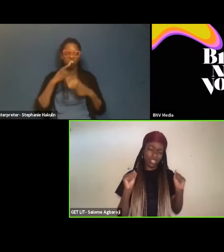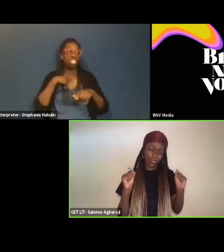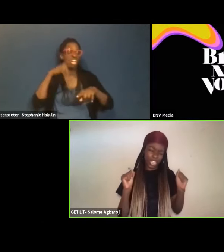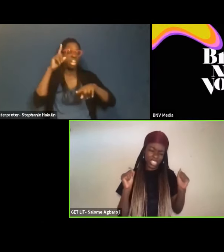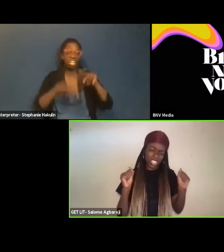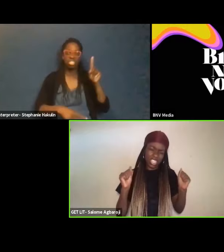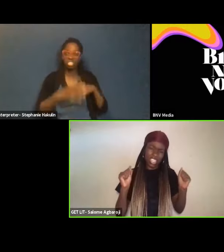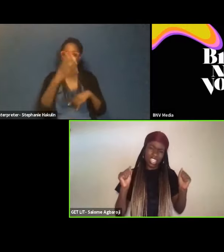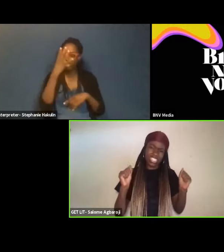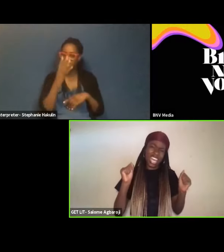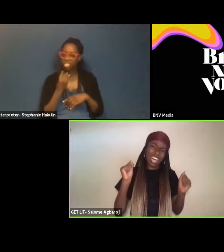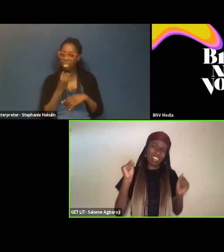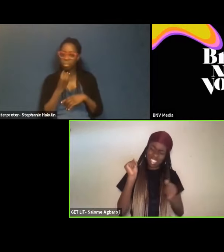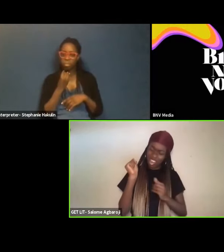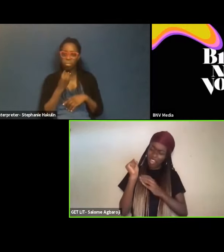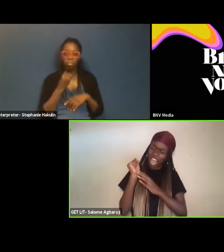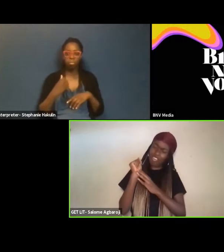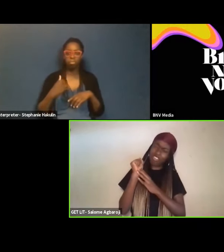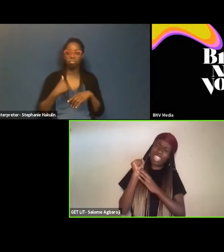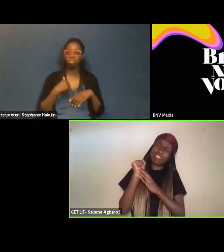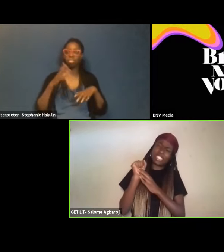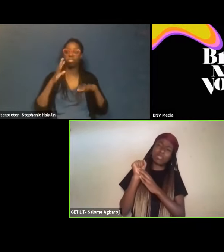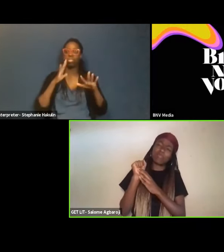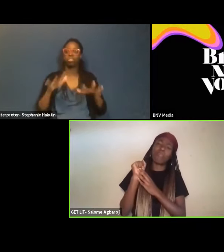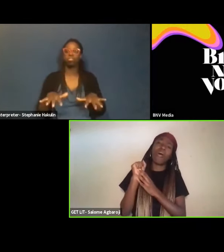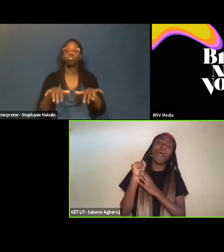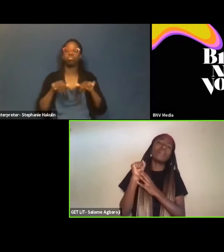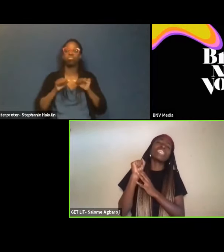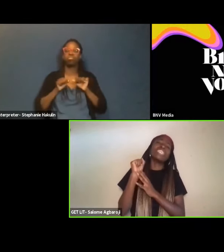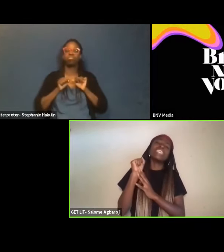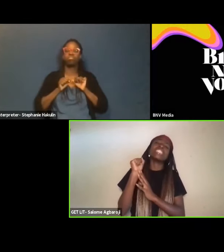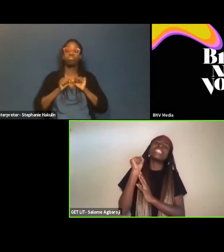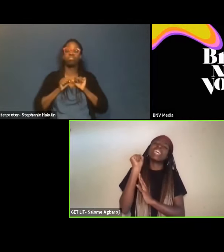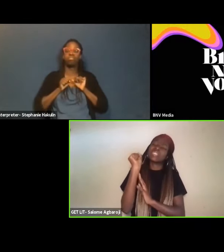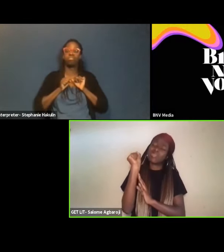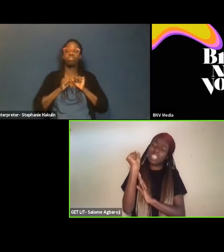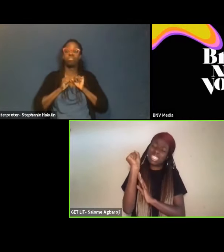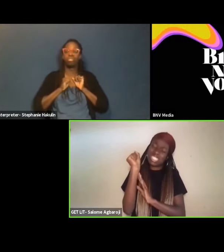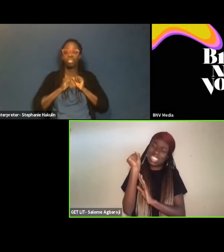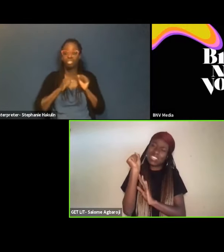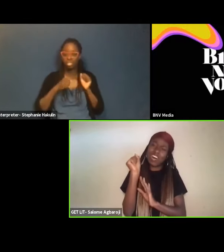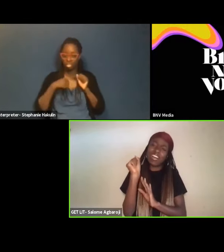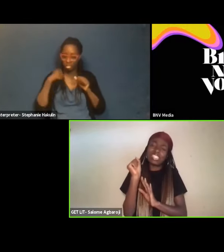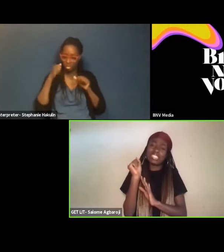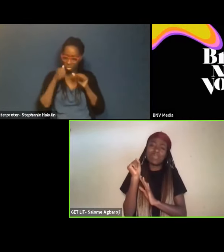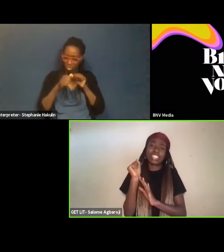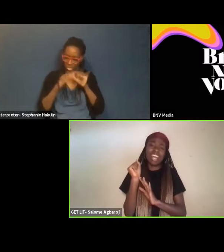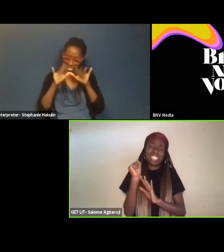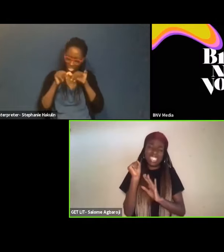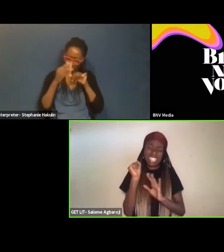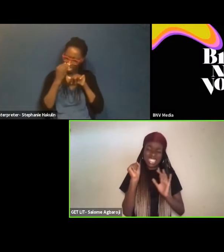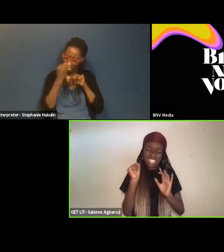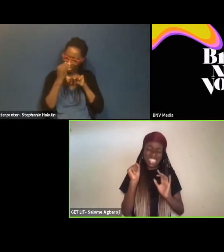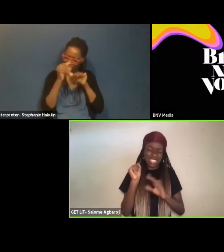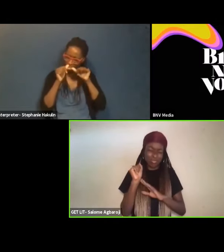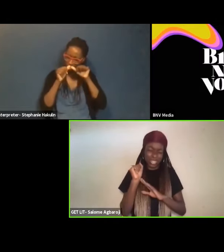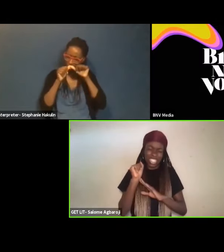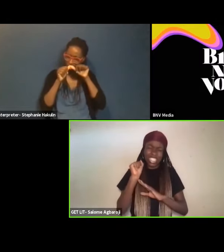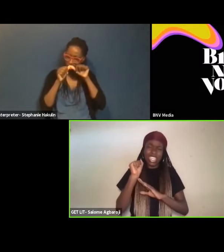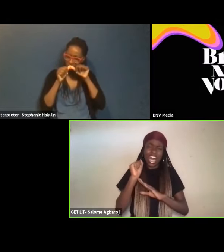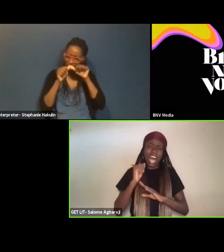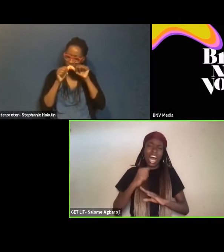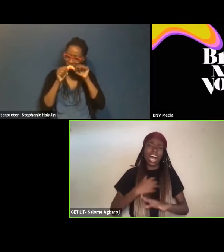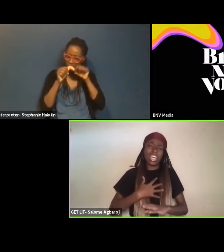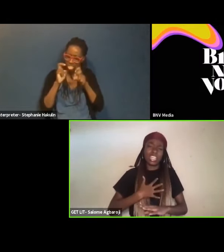on my clenched fists, nails carve hieroglyphs into my palms, and I squeeze a little harder to make sure I still exist,